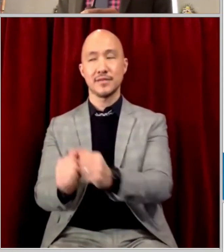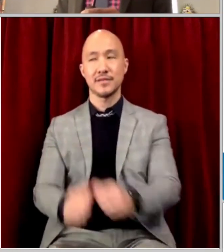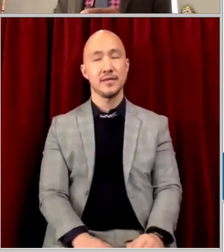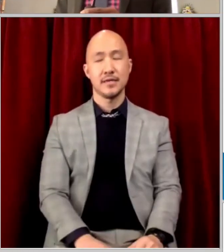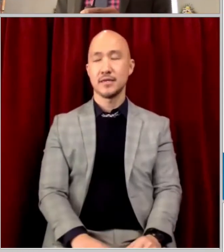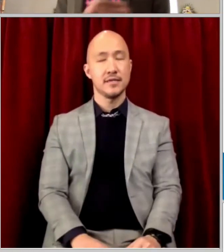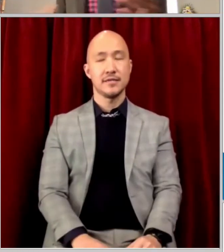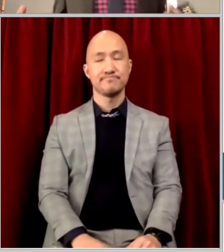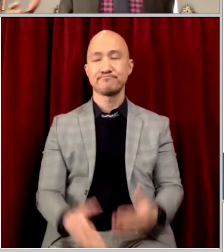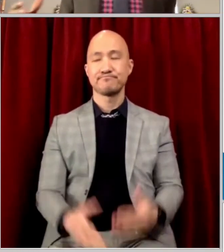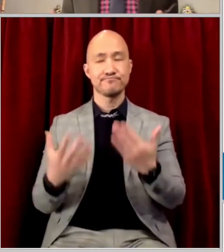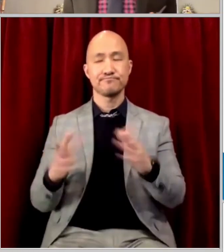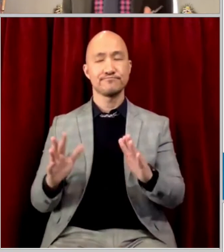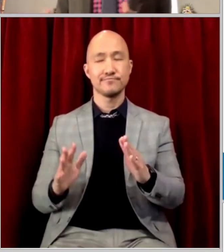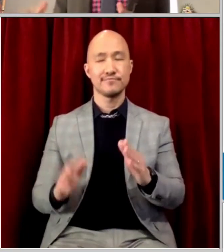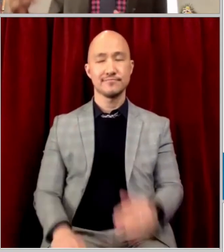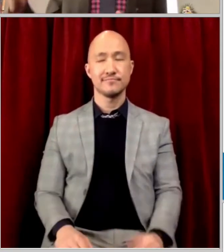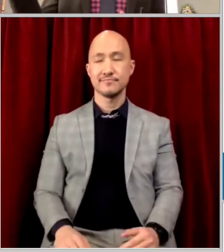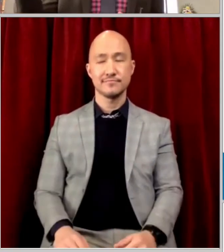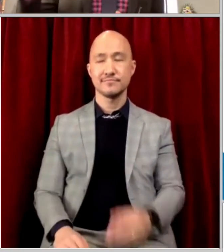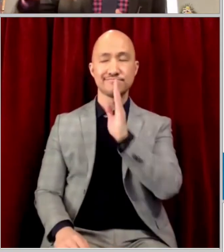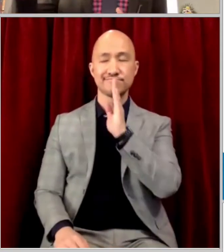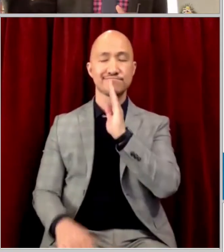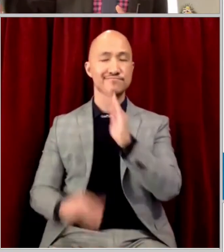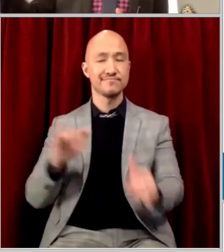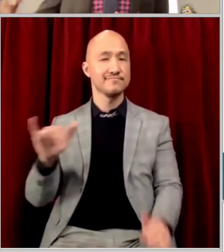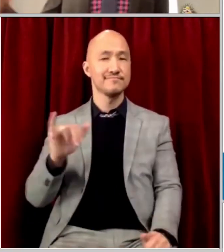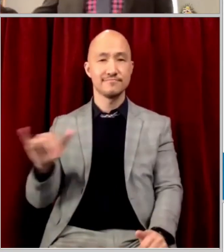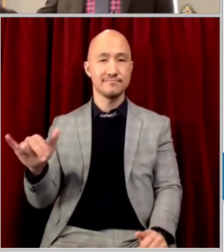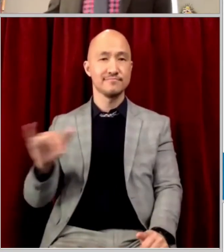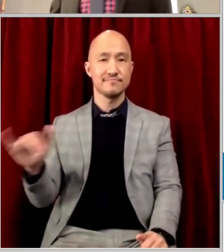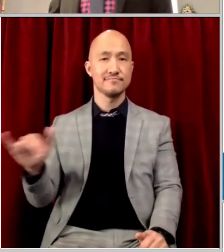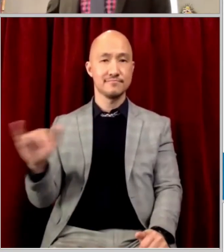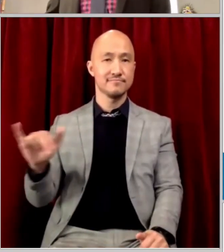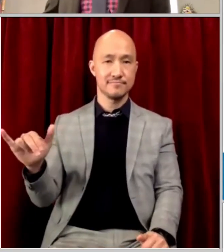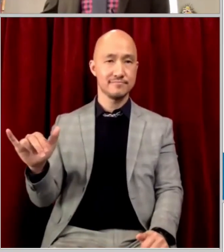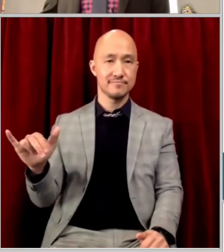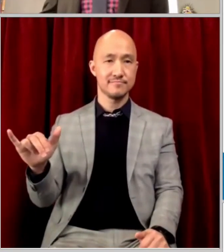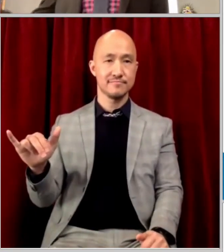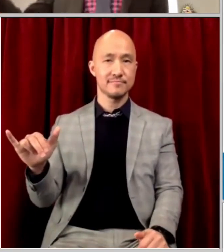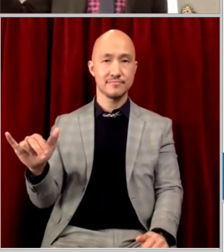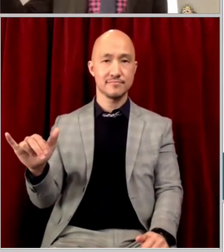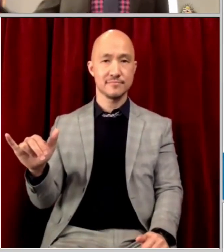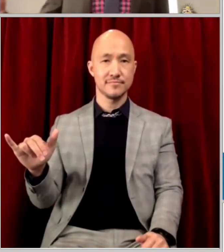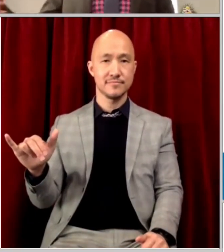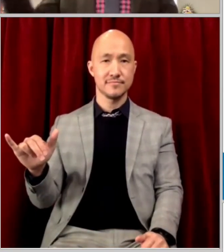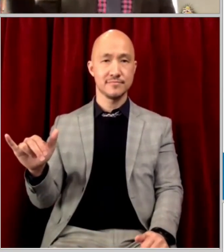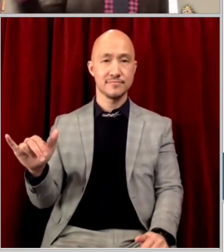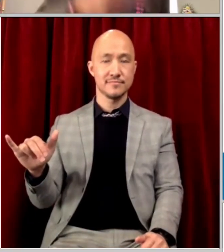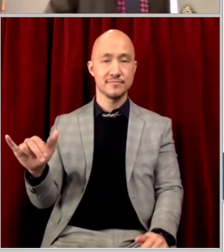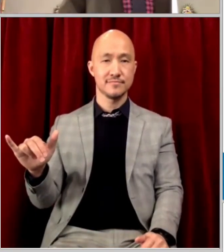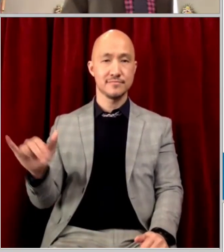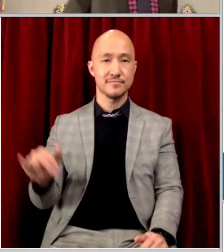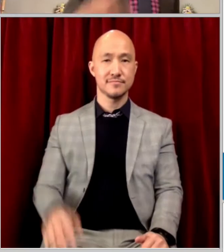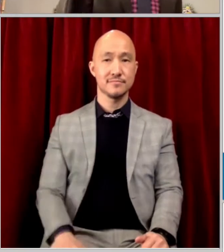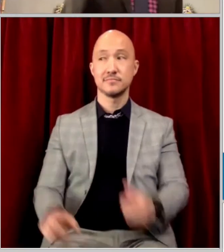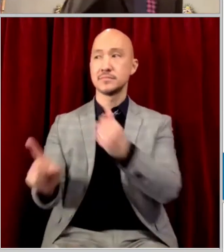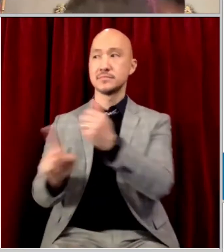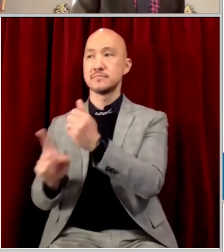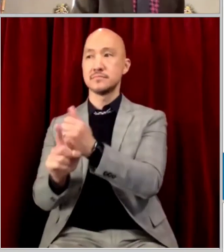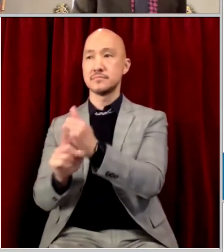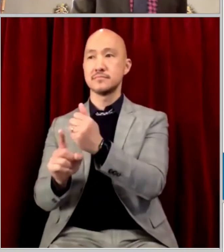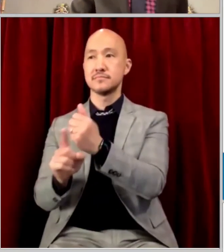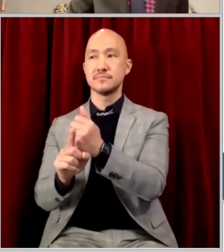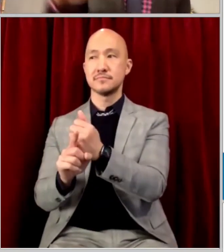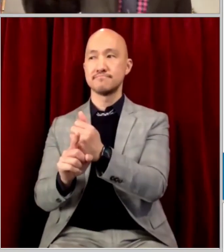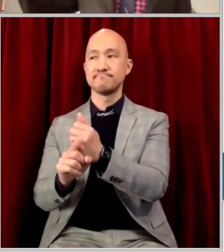anymore. He's like, why? What? I'm like, because you're going to get me in trouble. And unfortunately, you're not willing to come